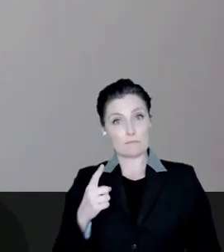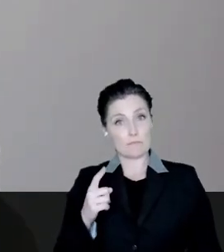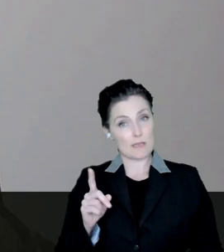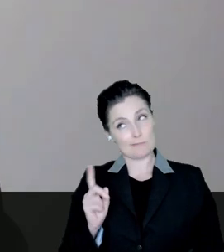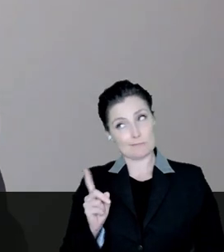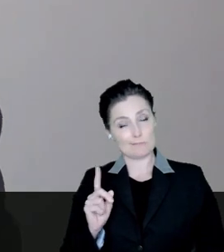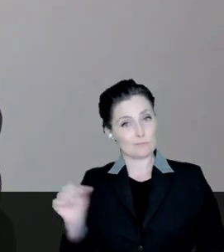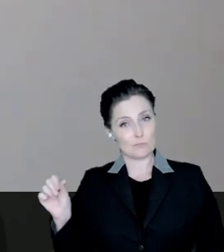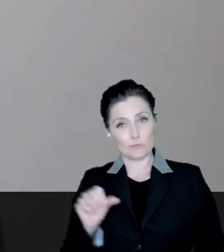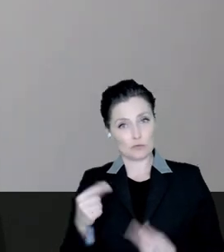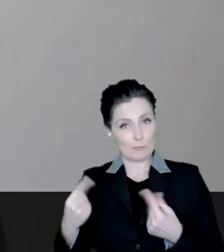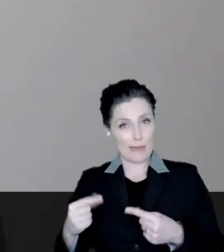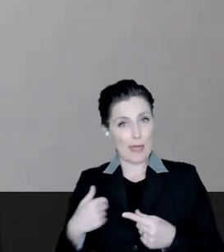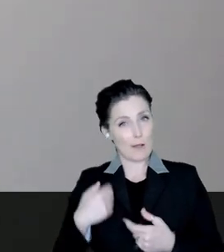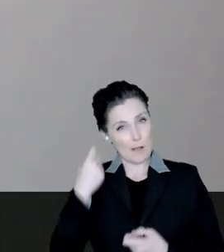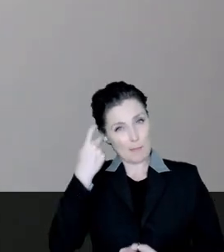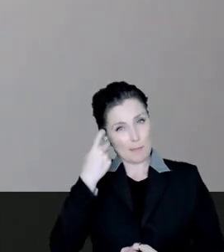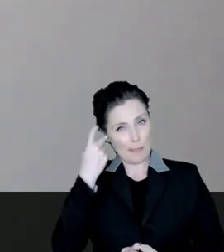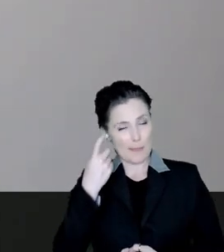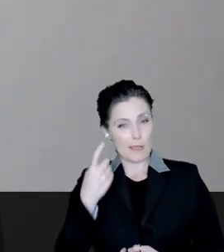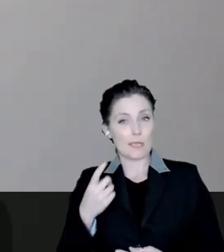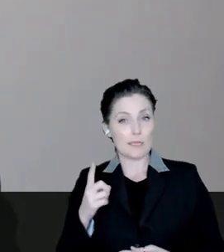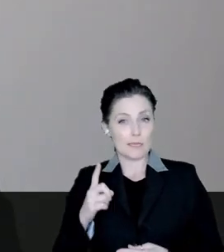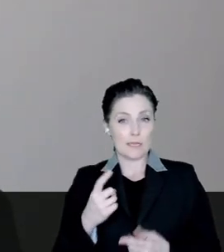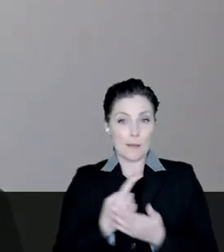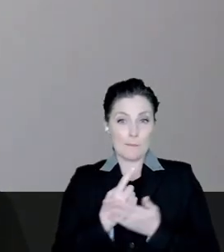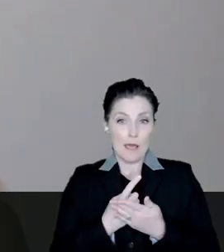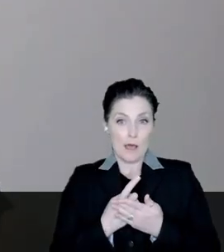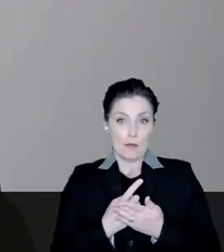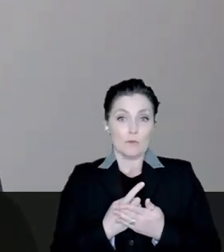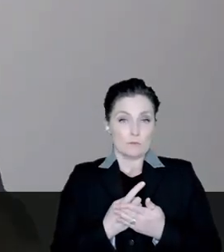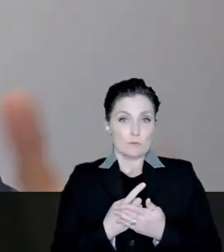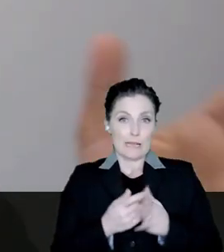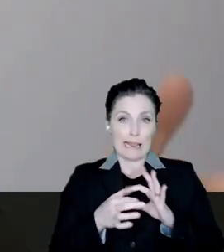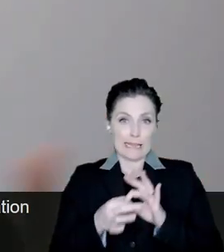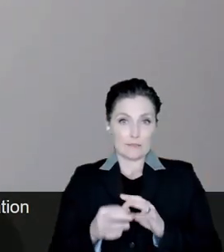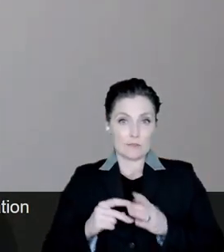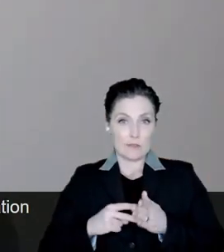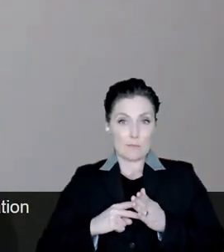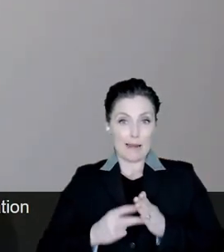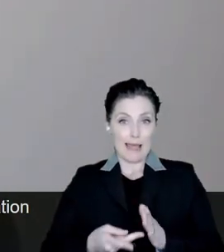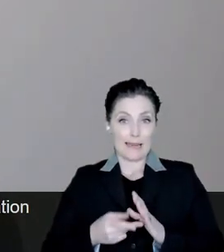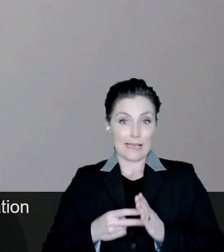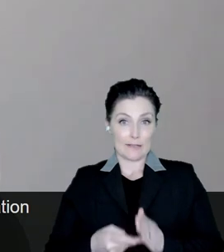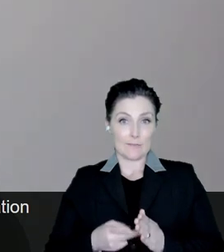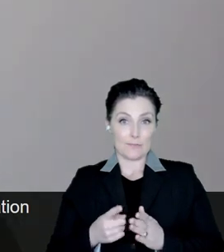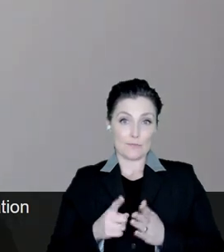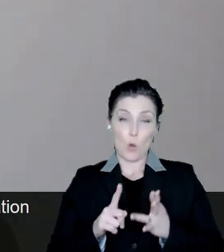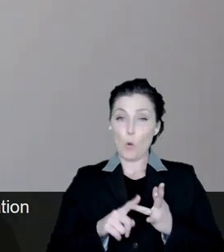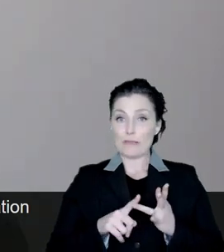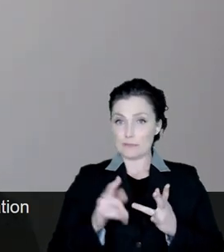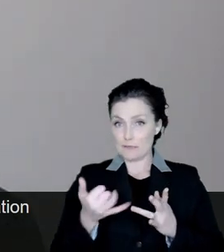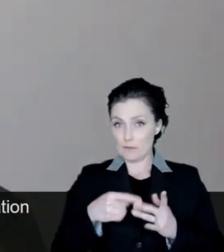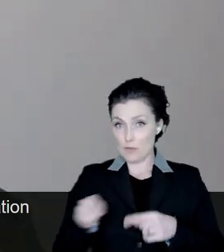that I'm going to be considering soon in relation to planning, and the Orpington ones may also be coming in. And the way it works is I have a